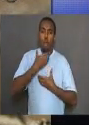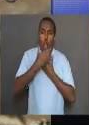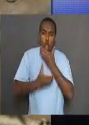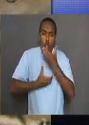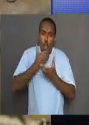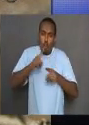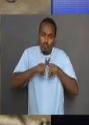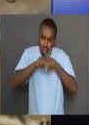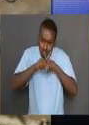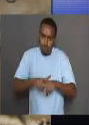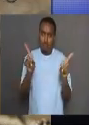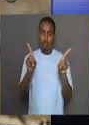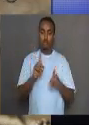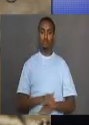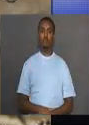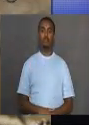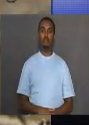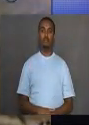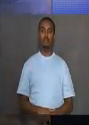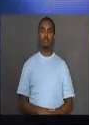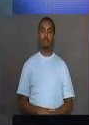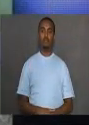a distinctive scent.